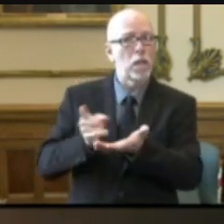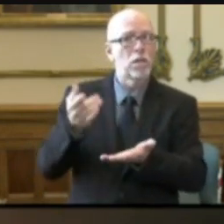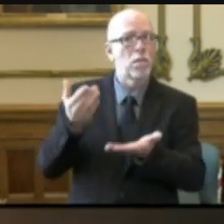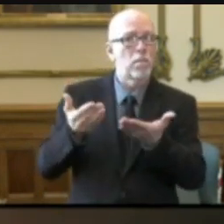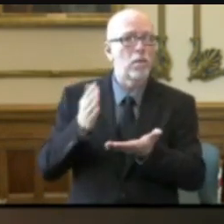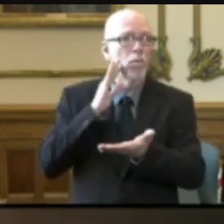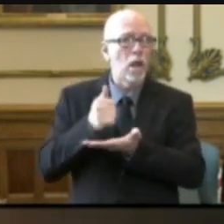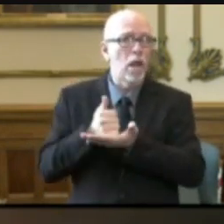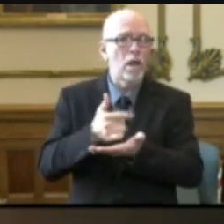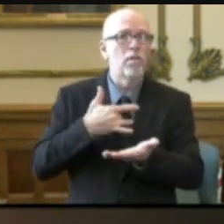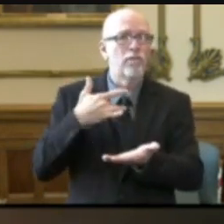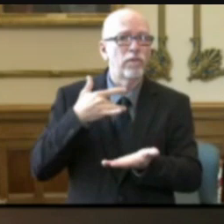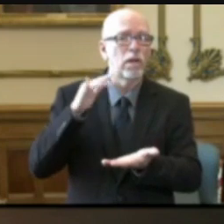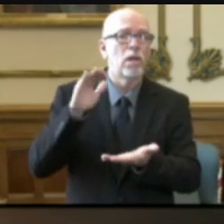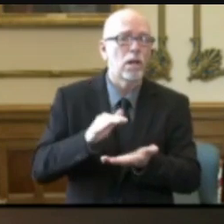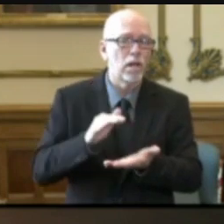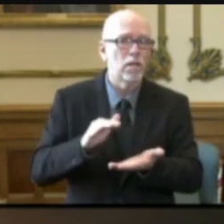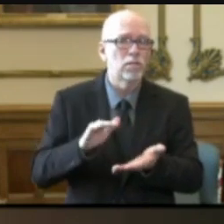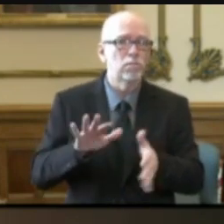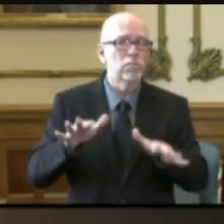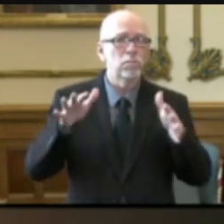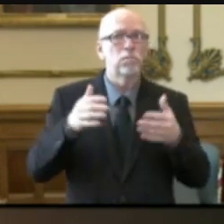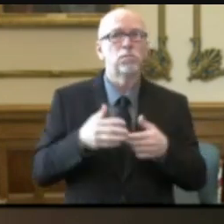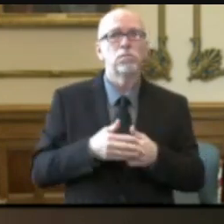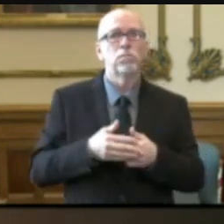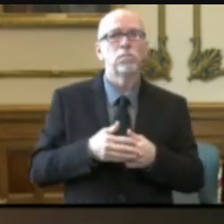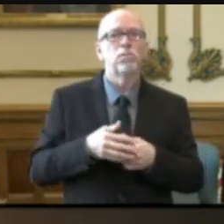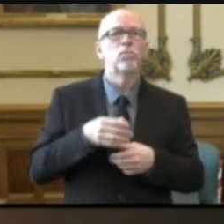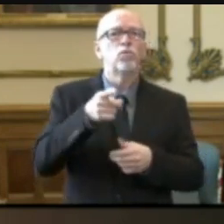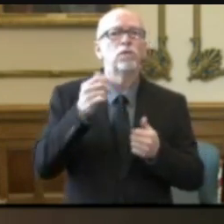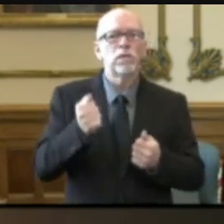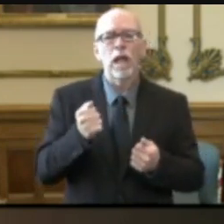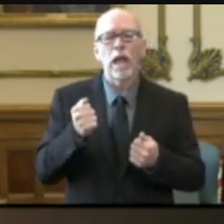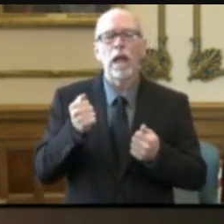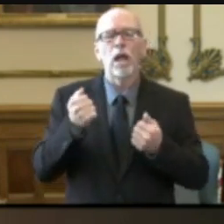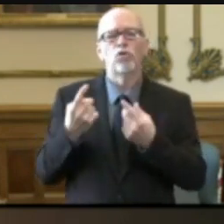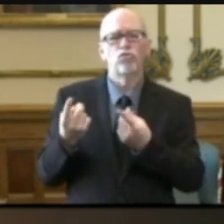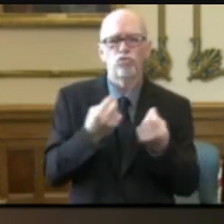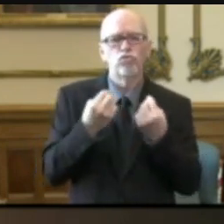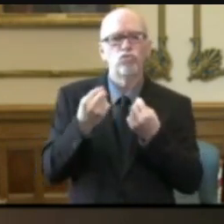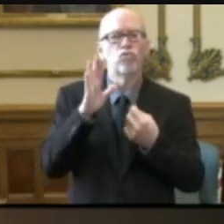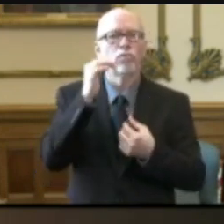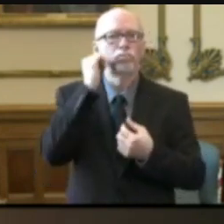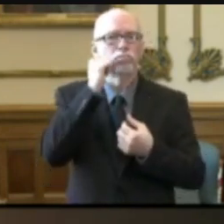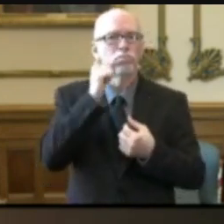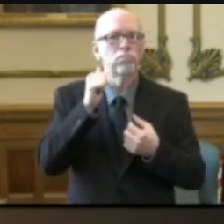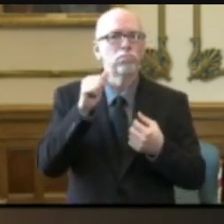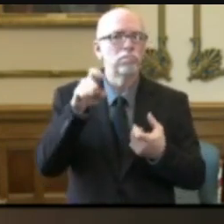help you feel less overwhelmed so that you can do things you need to do on a daily